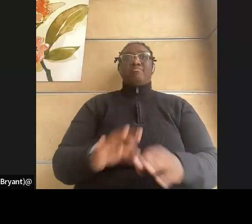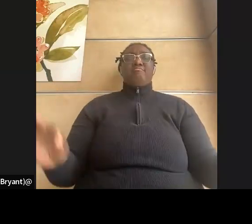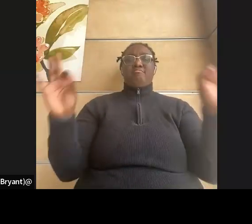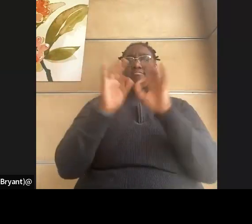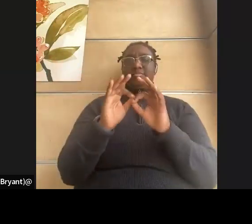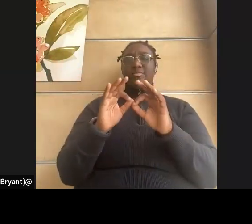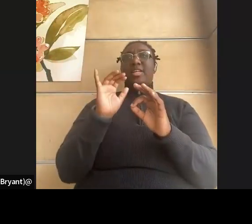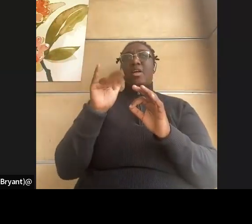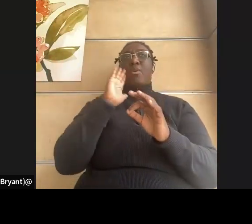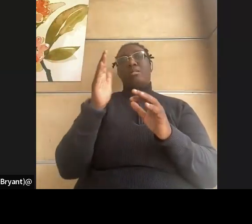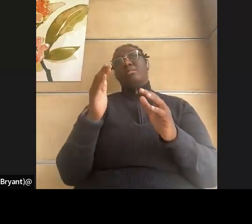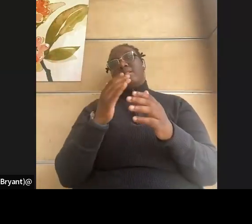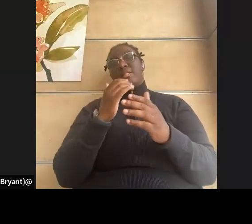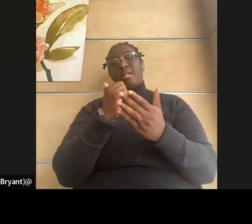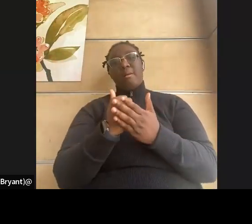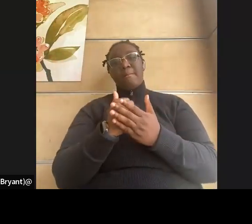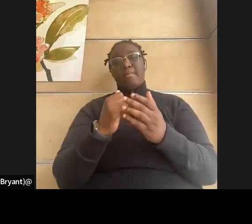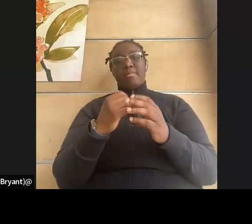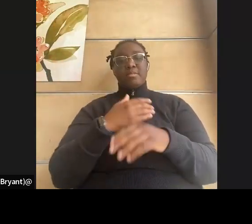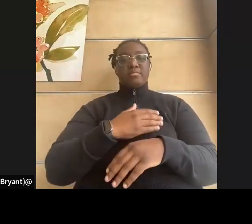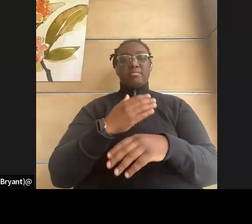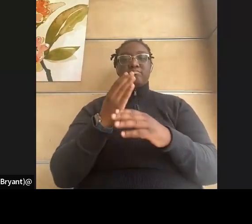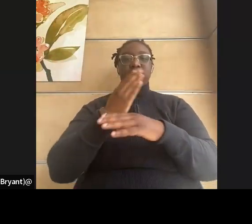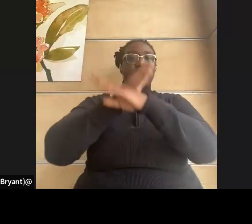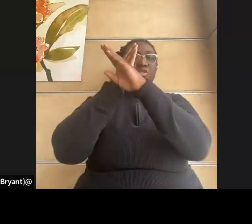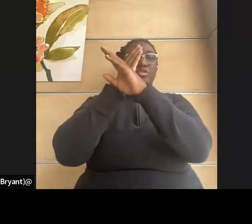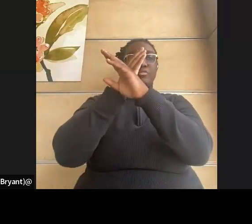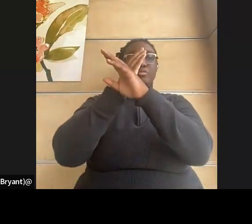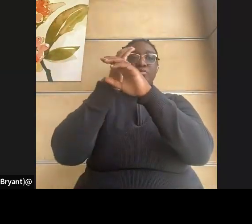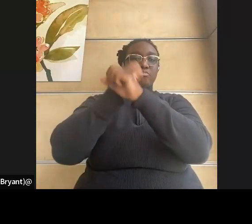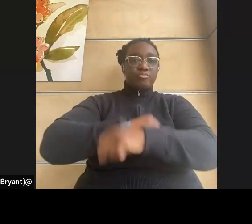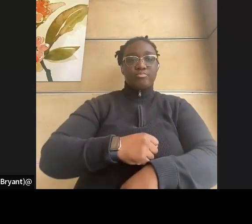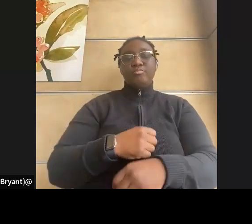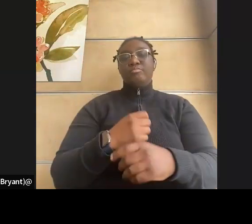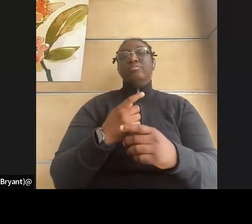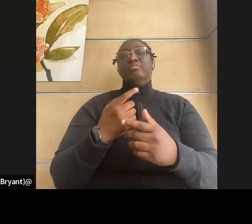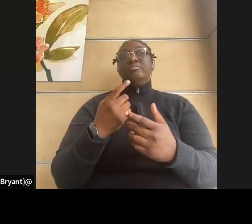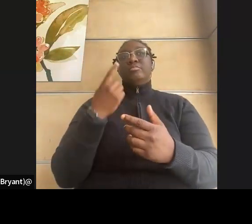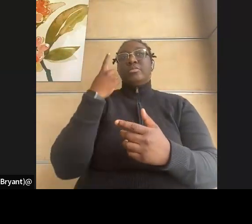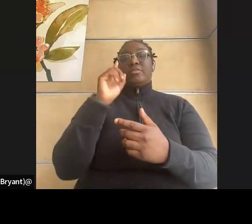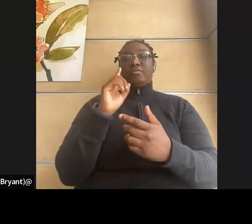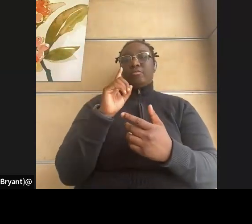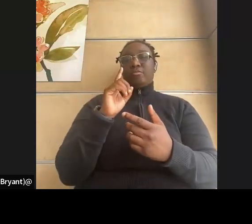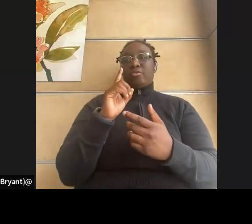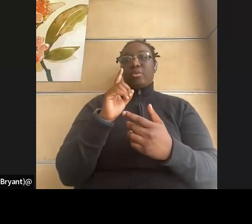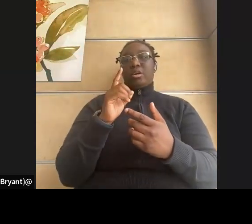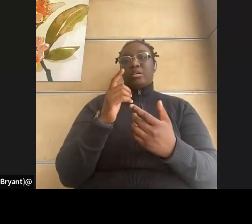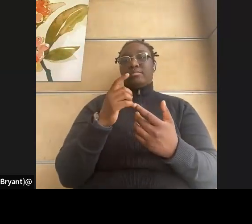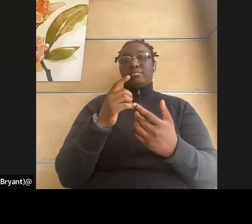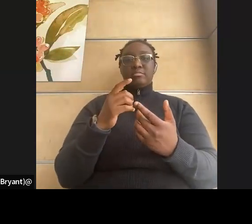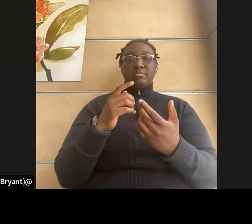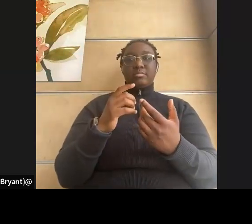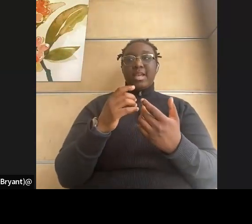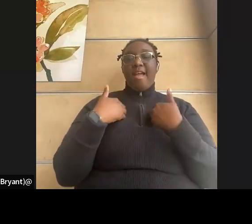that access, affordability, and adoption are really critical and central components to achieving digital equity.